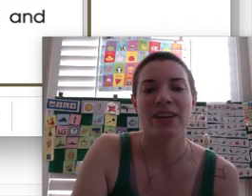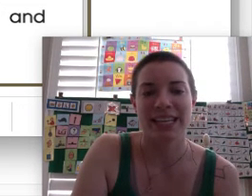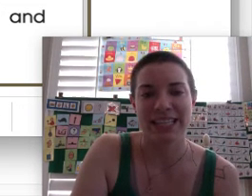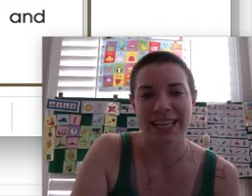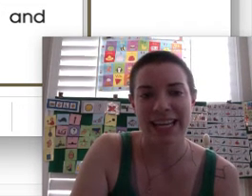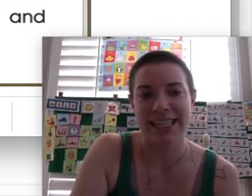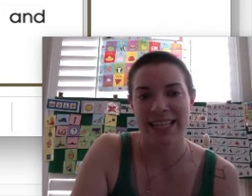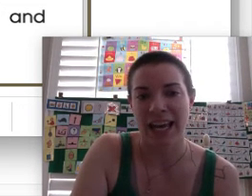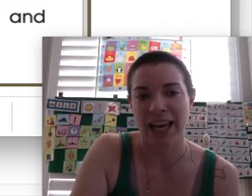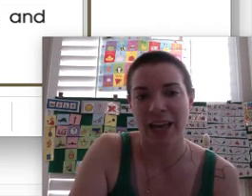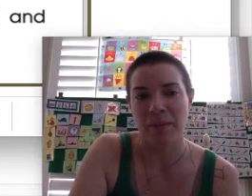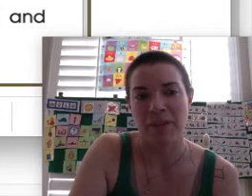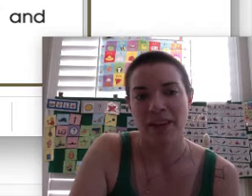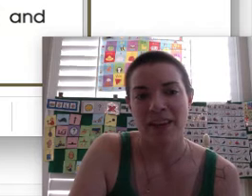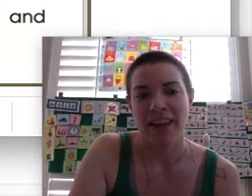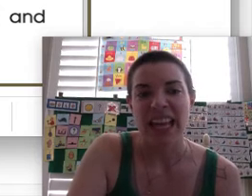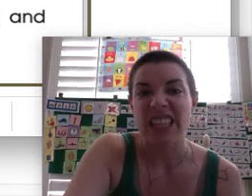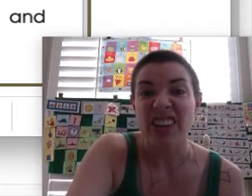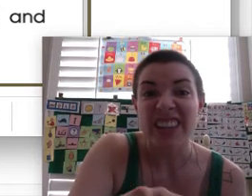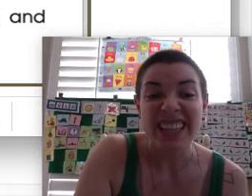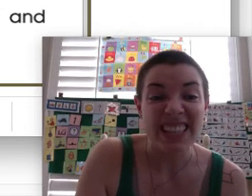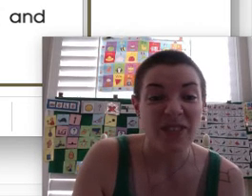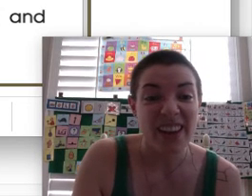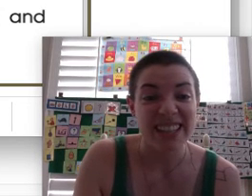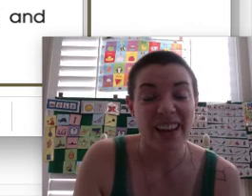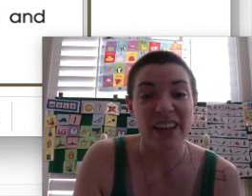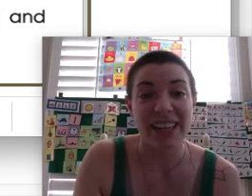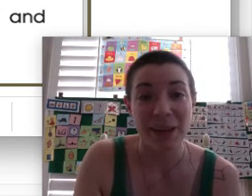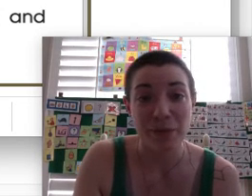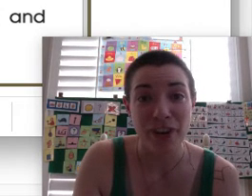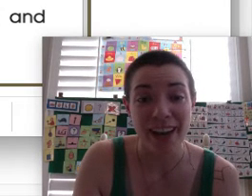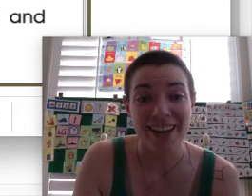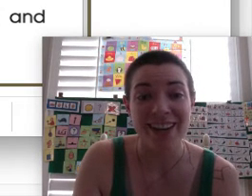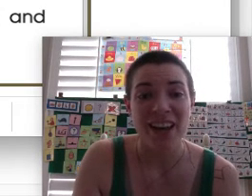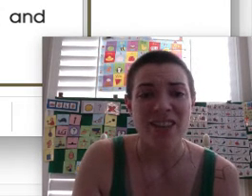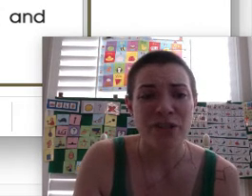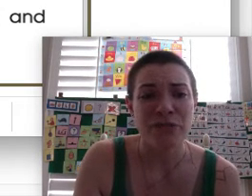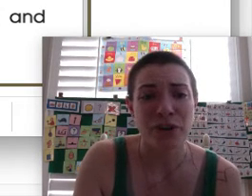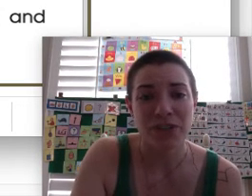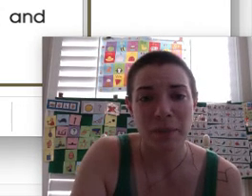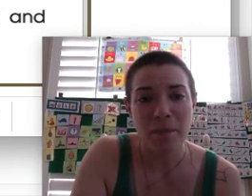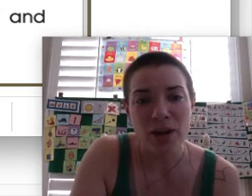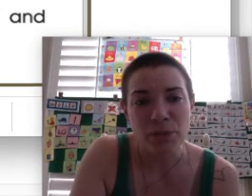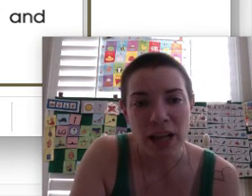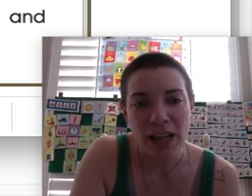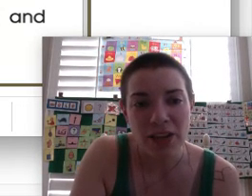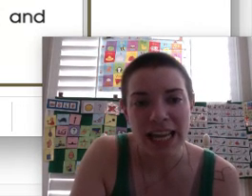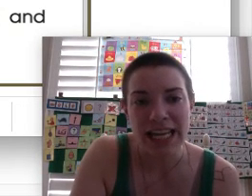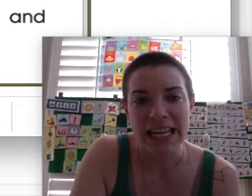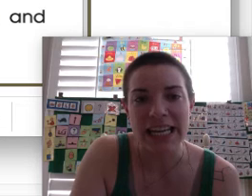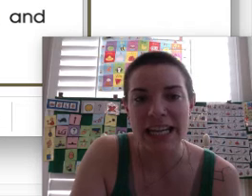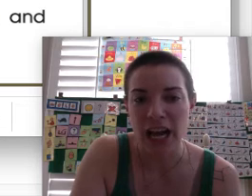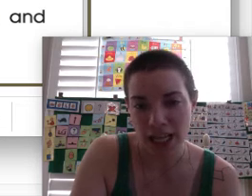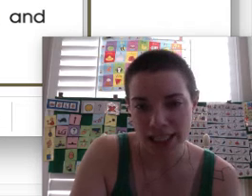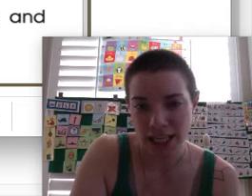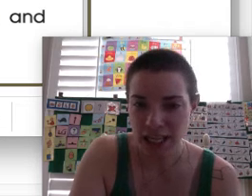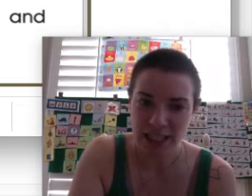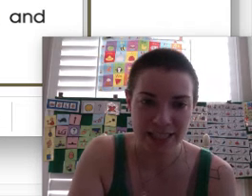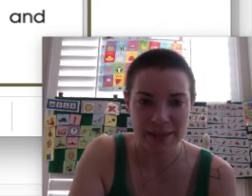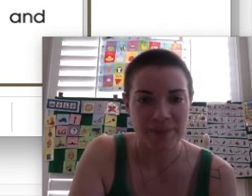Now it is nighttime. And look, these friends have a campfire. They're roasting marshmallows and eating